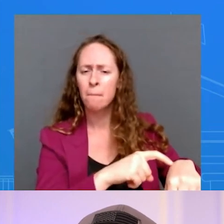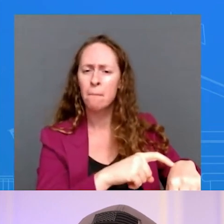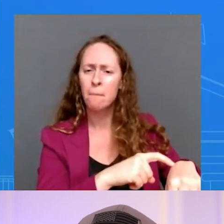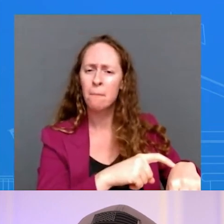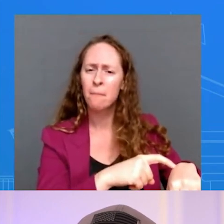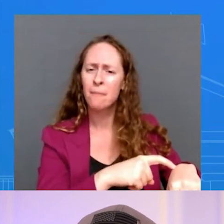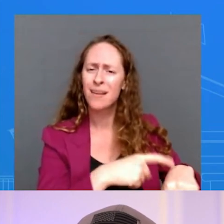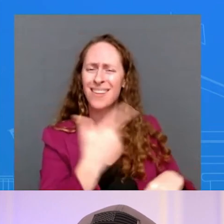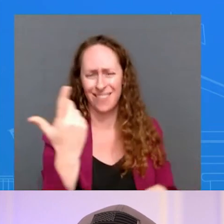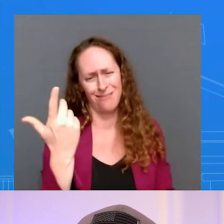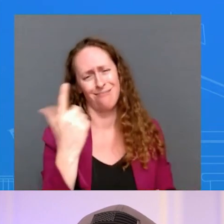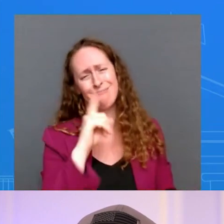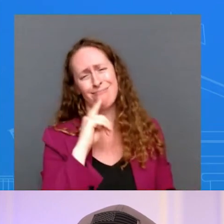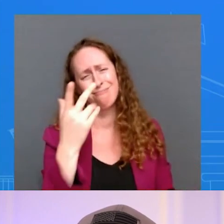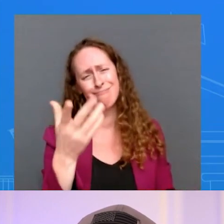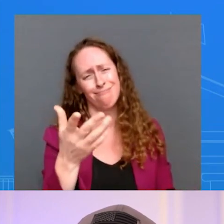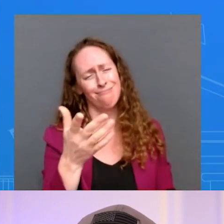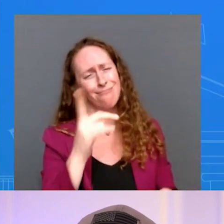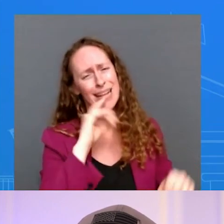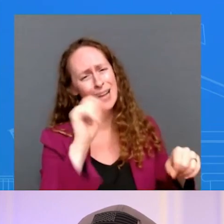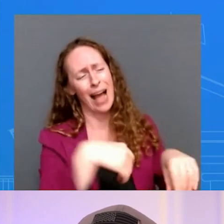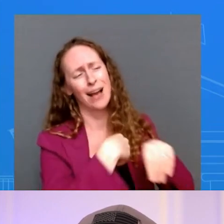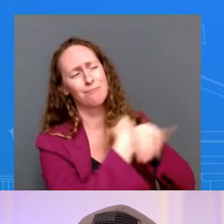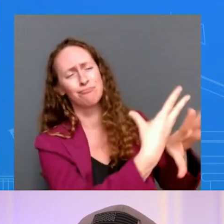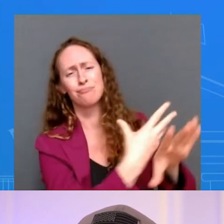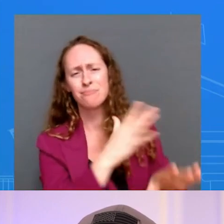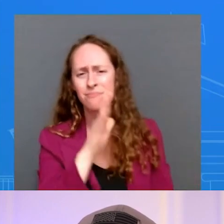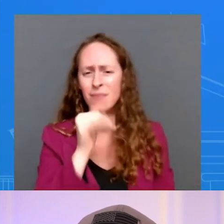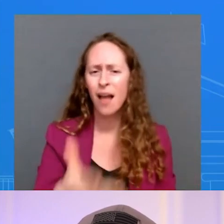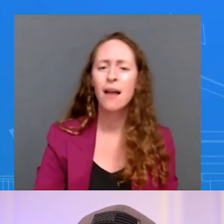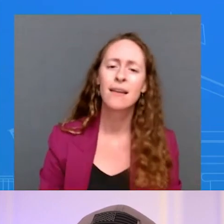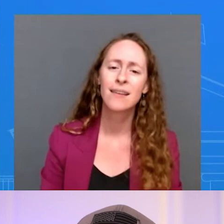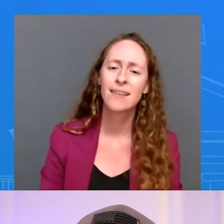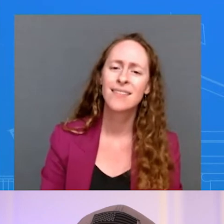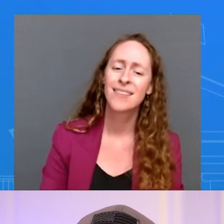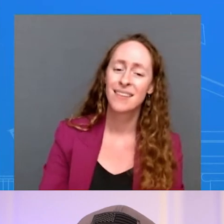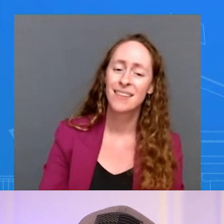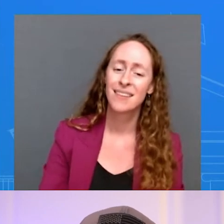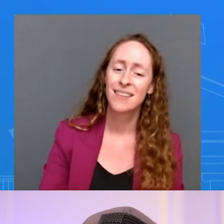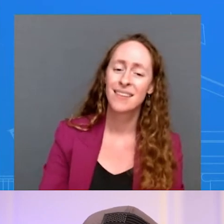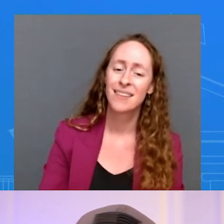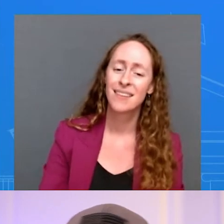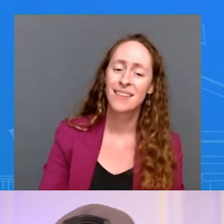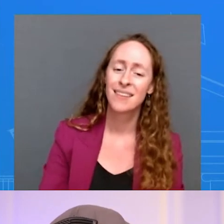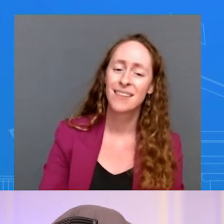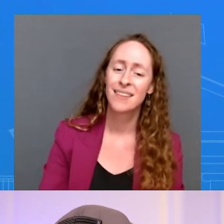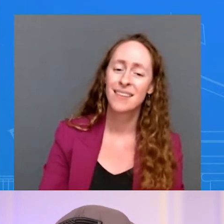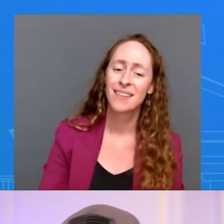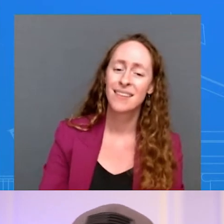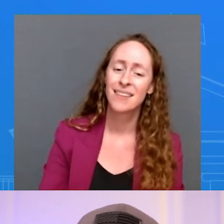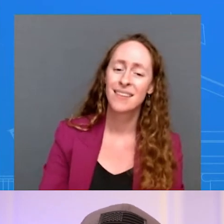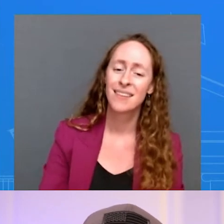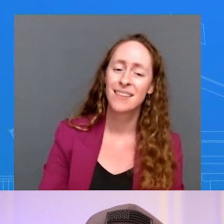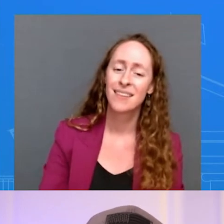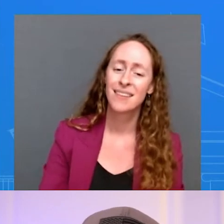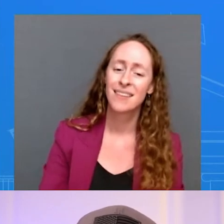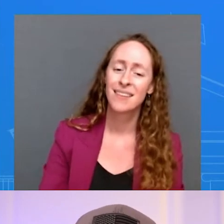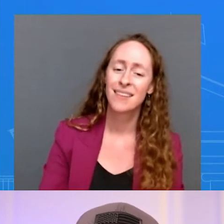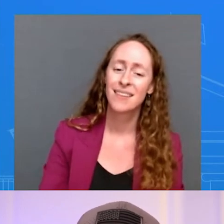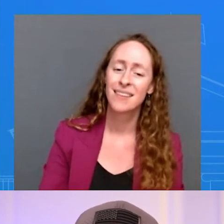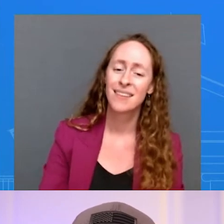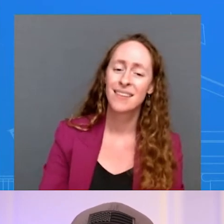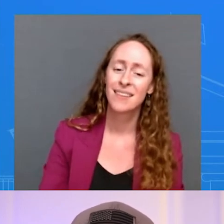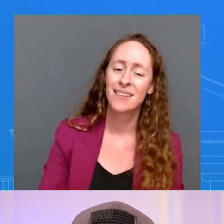the way through his illness, quite frankly, Peter. So that's a little bit insulting. And it's not really that insulting. I mean, look at the